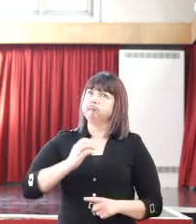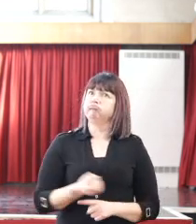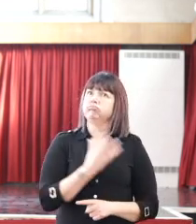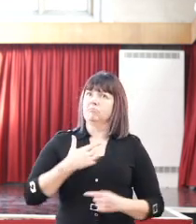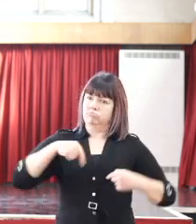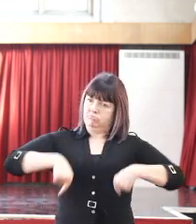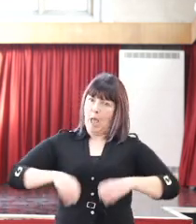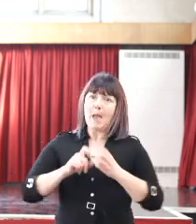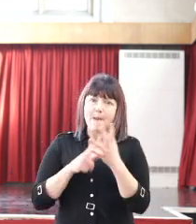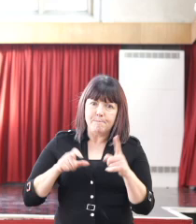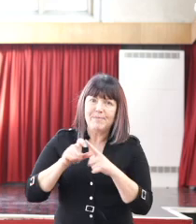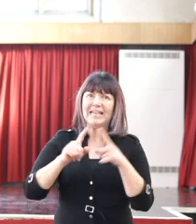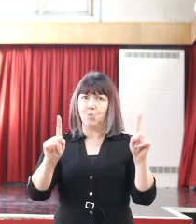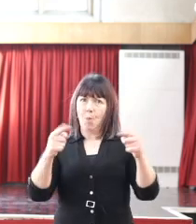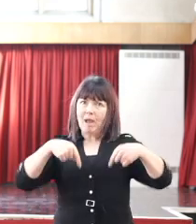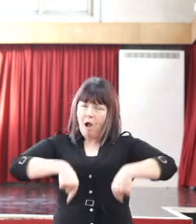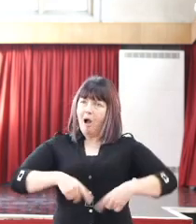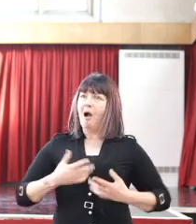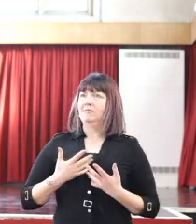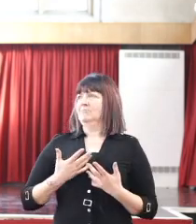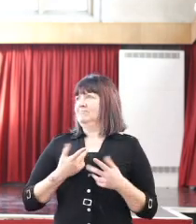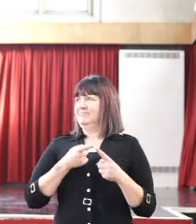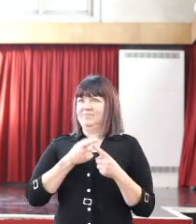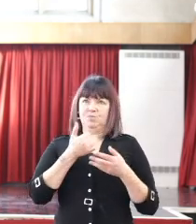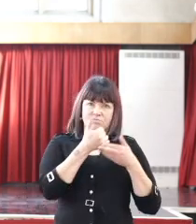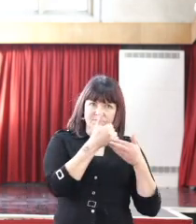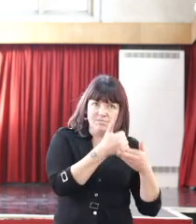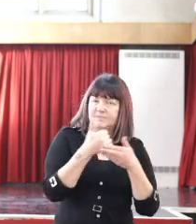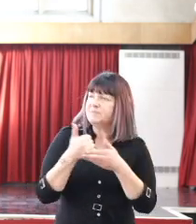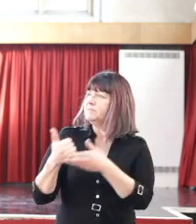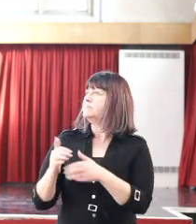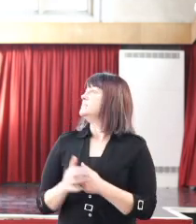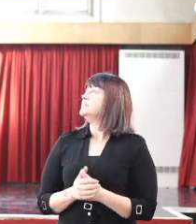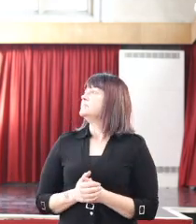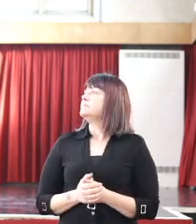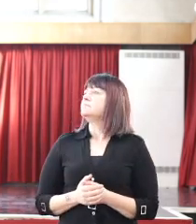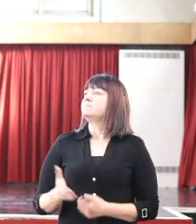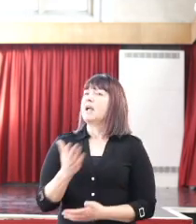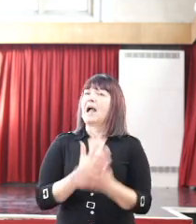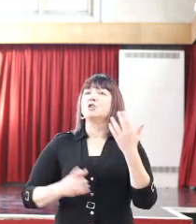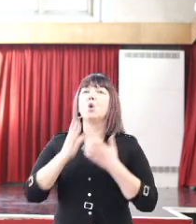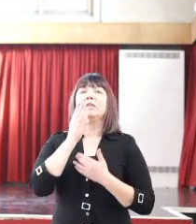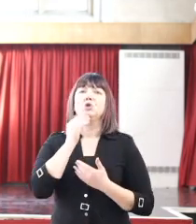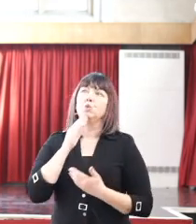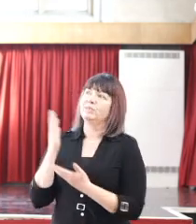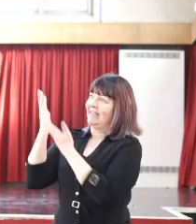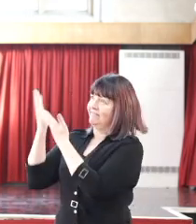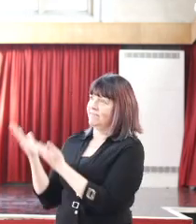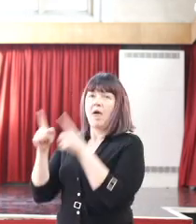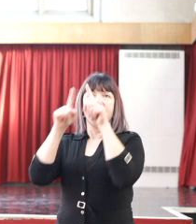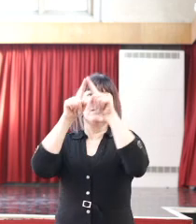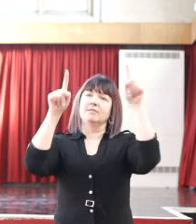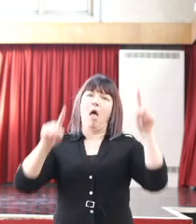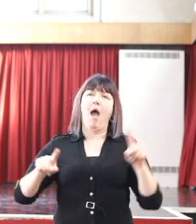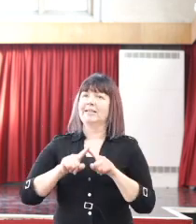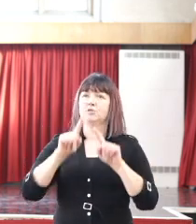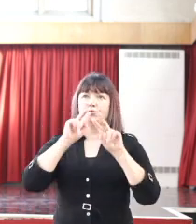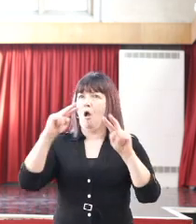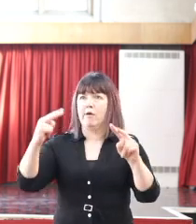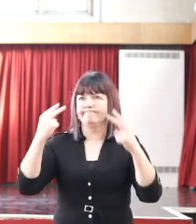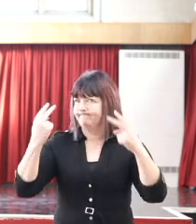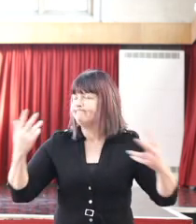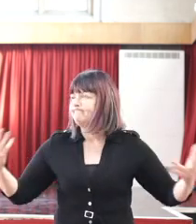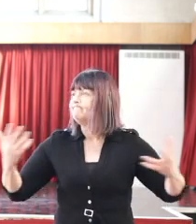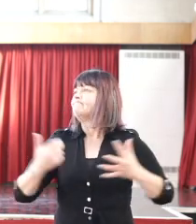it works, and all the pieces we do, while doing it solely in the medium of whiteout, which is really handy to do.